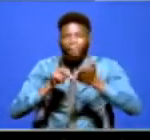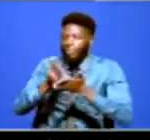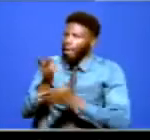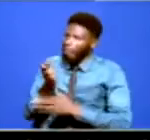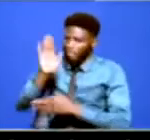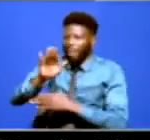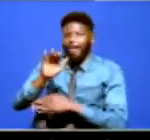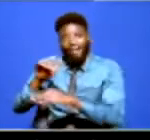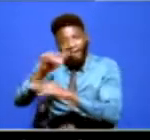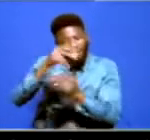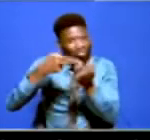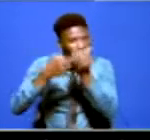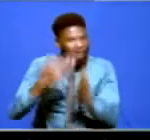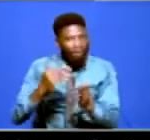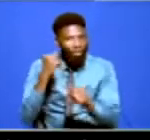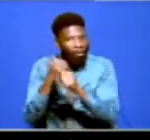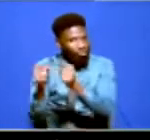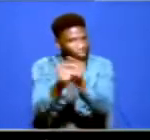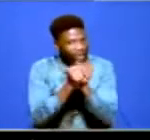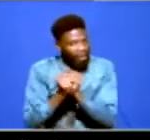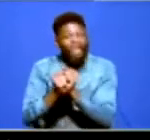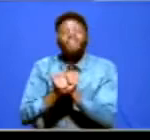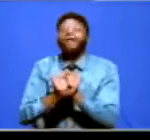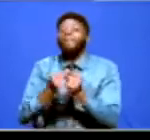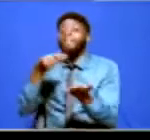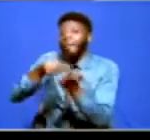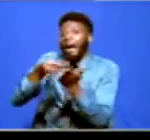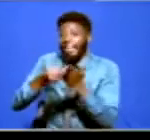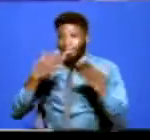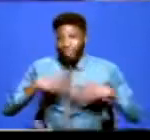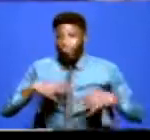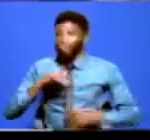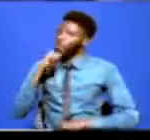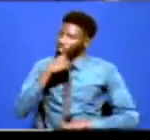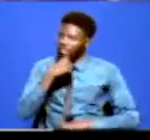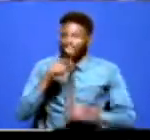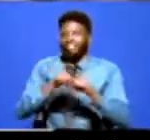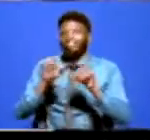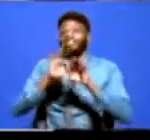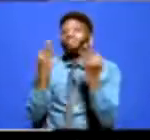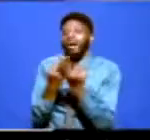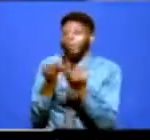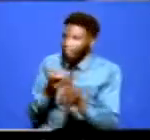partners to raise the money for victims and their families.